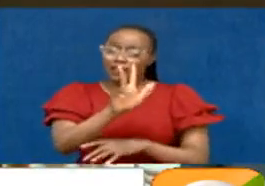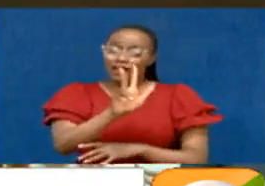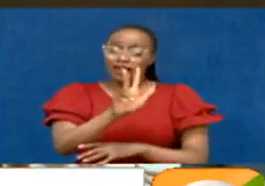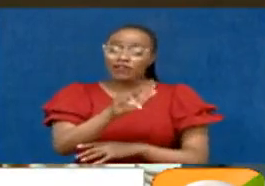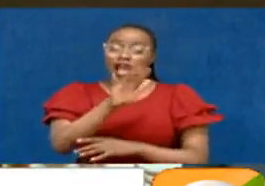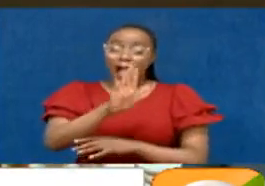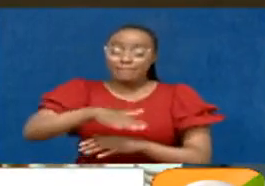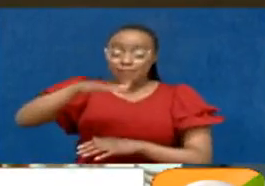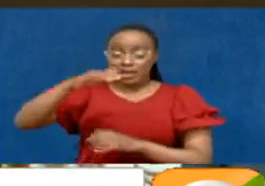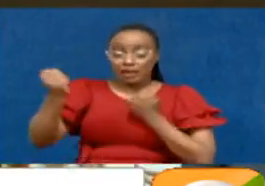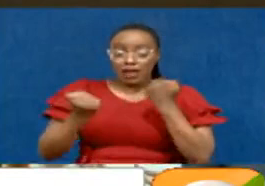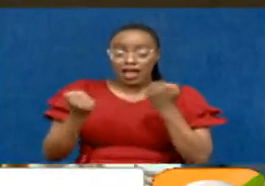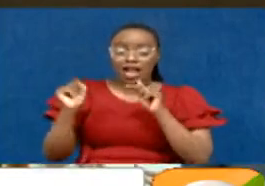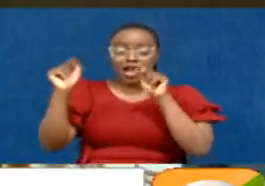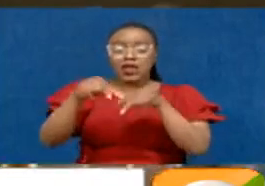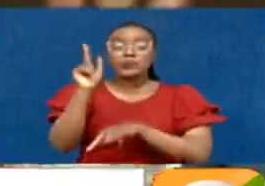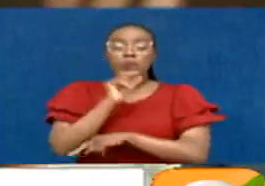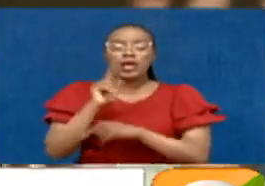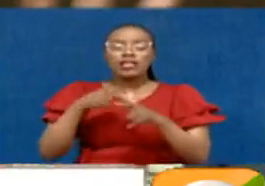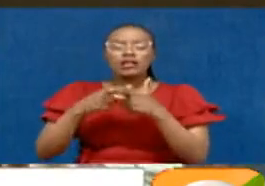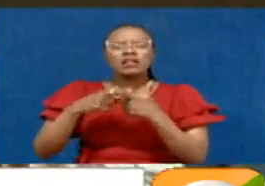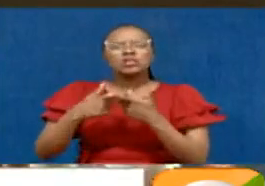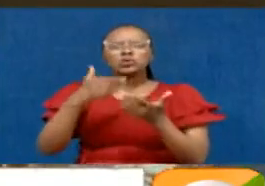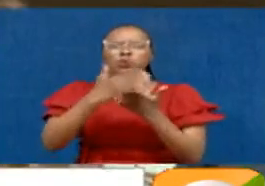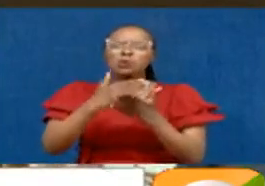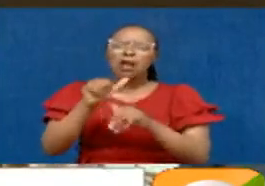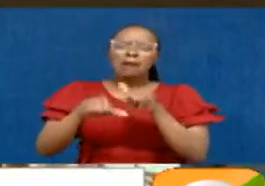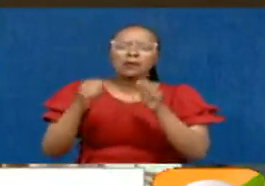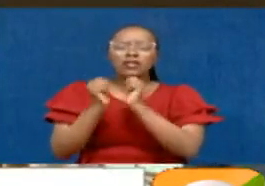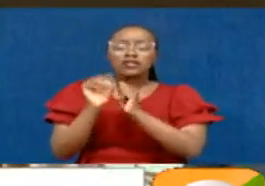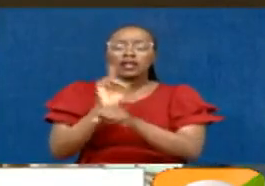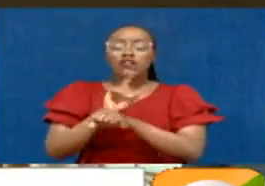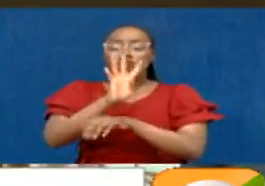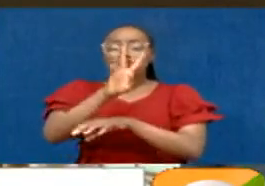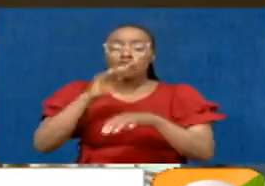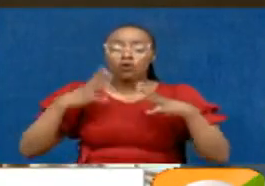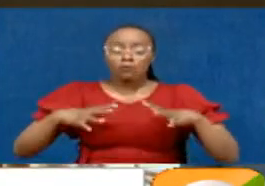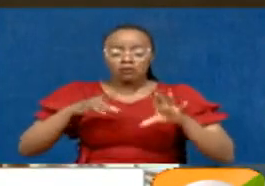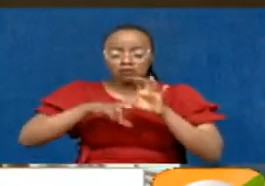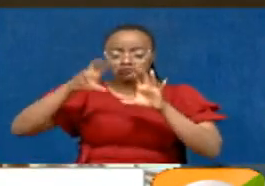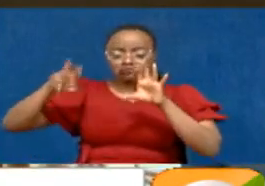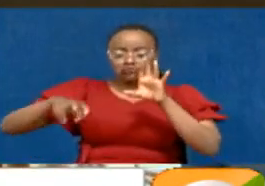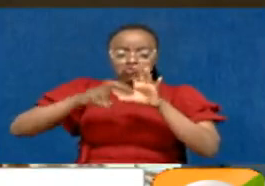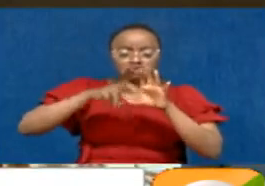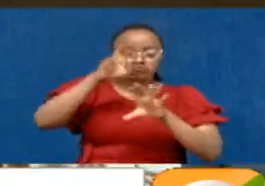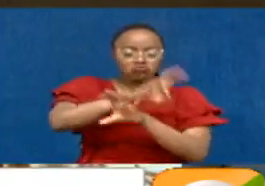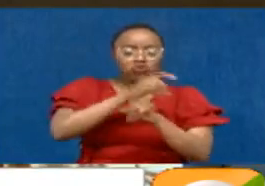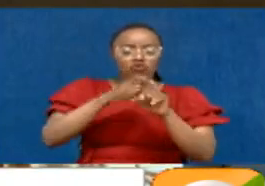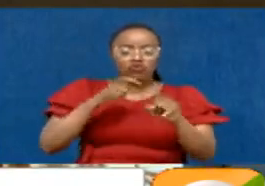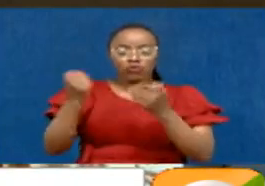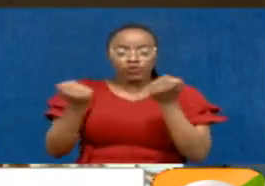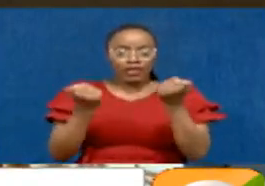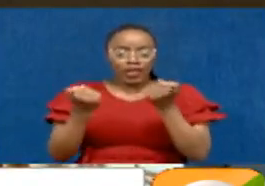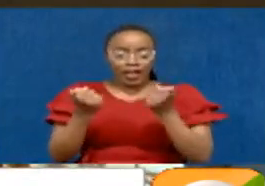gari pickup ilikuja. Ikasimama for about 10 minutes. Watu inne walishuka ndani yo gari. Na hiyo watu wa